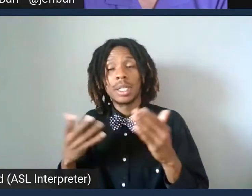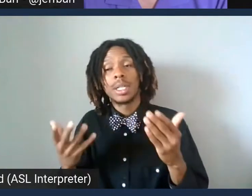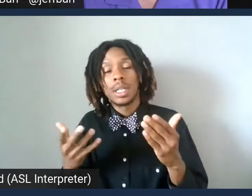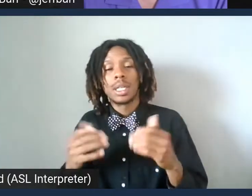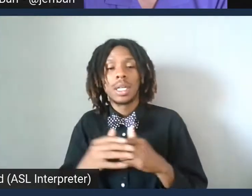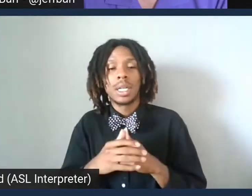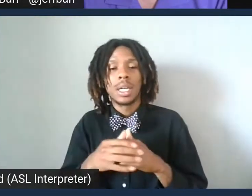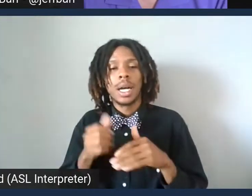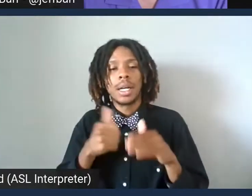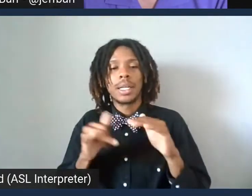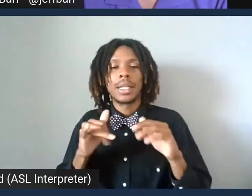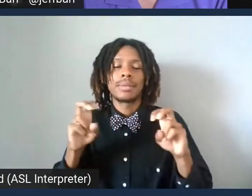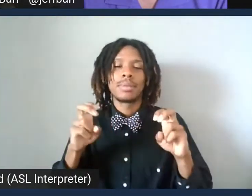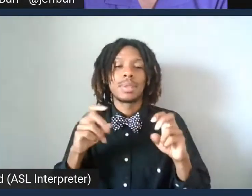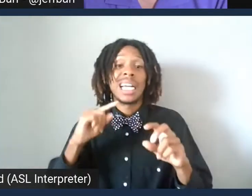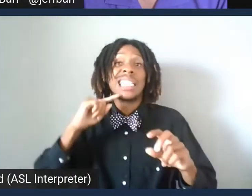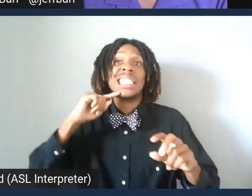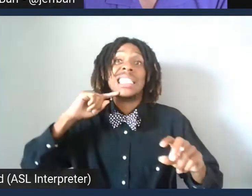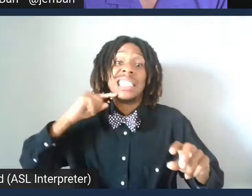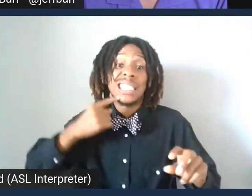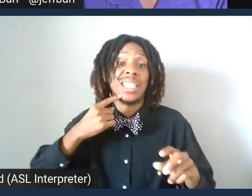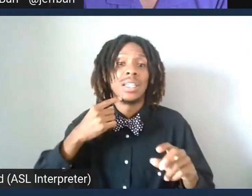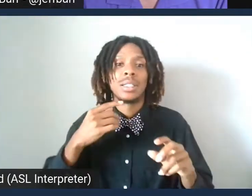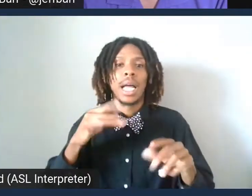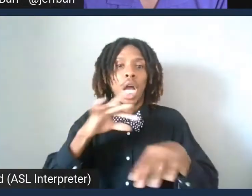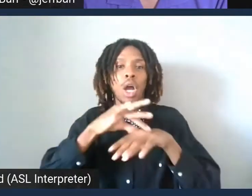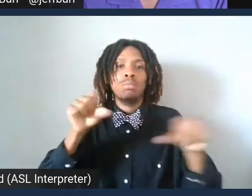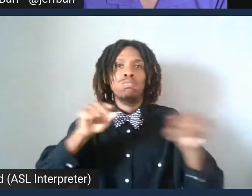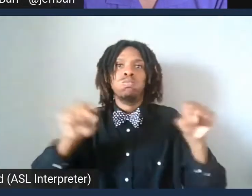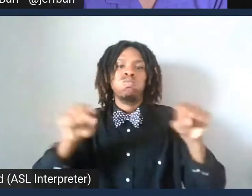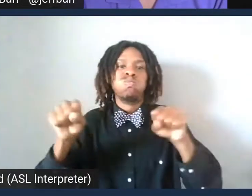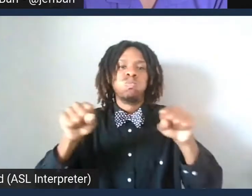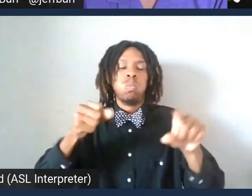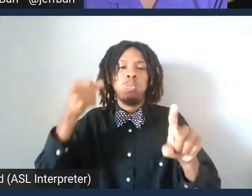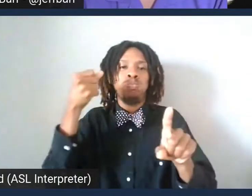under like an extreme event, like an earthquake, for example, that data centers